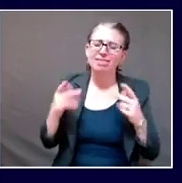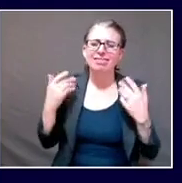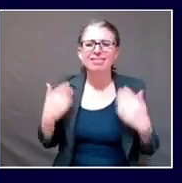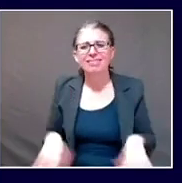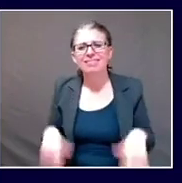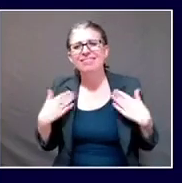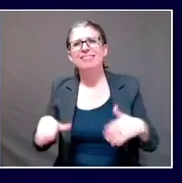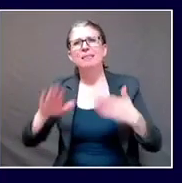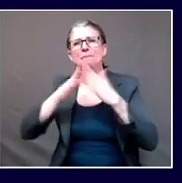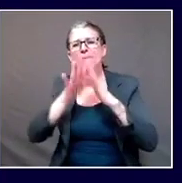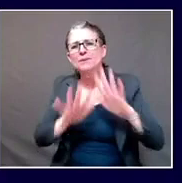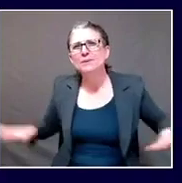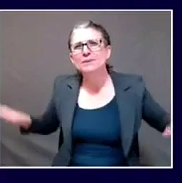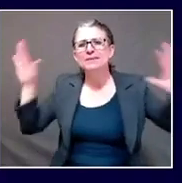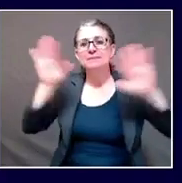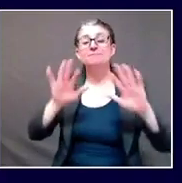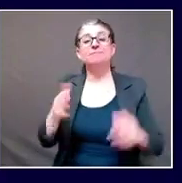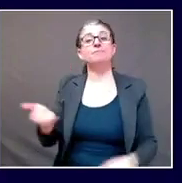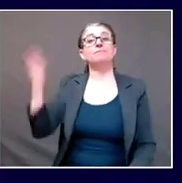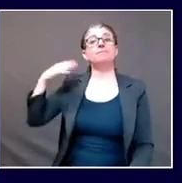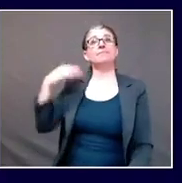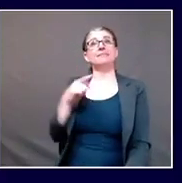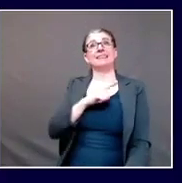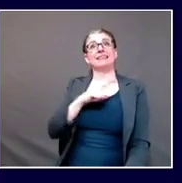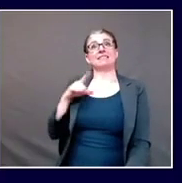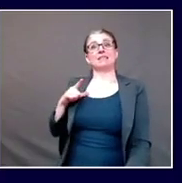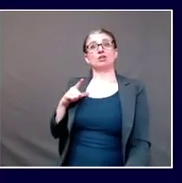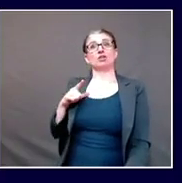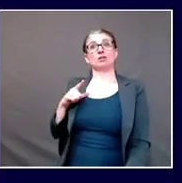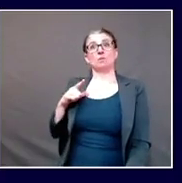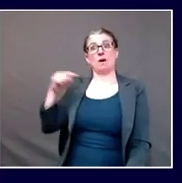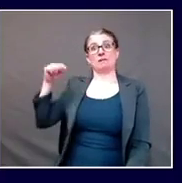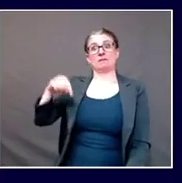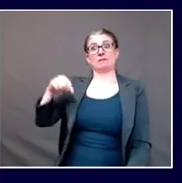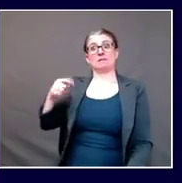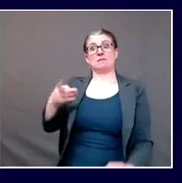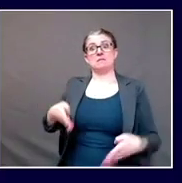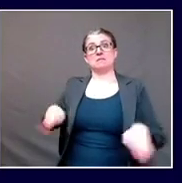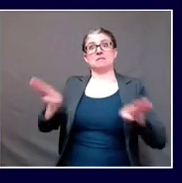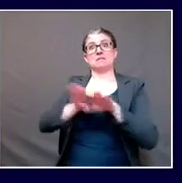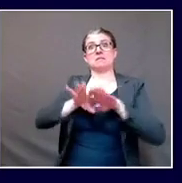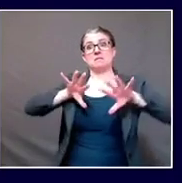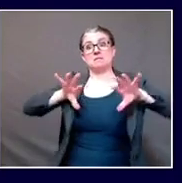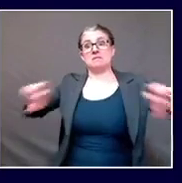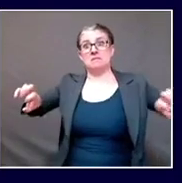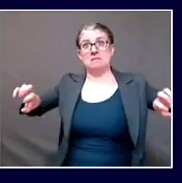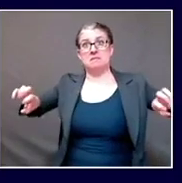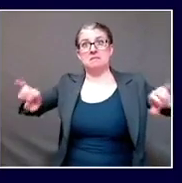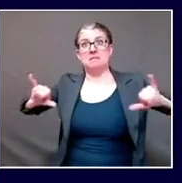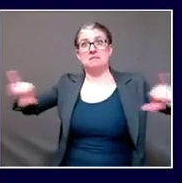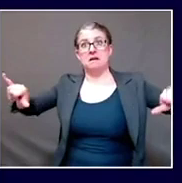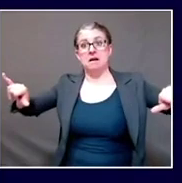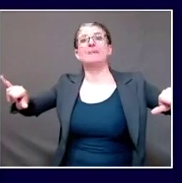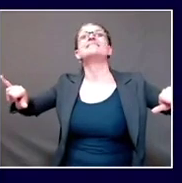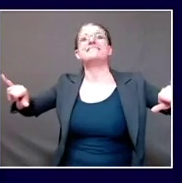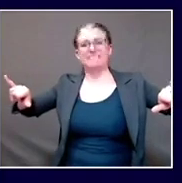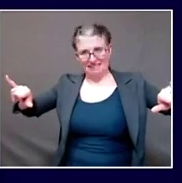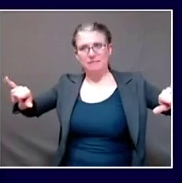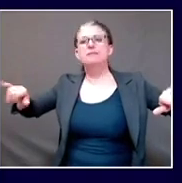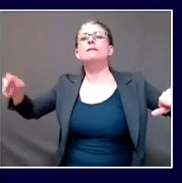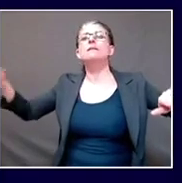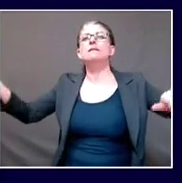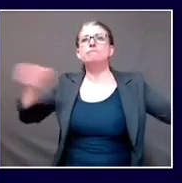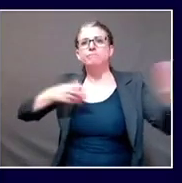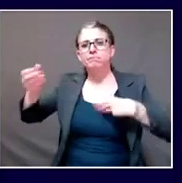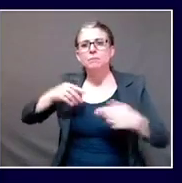expanded flexibility with unemployment and things of that sort. And there's a lot of goodwill out there. I think we've